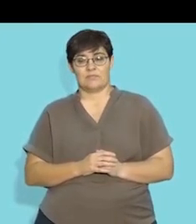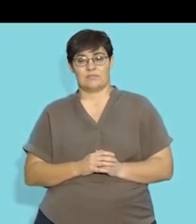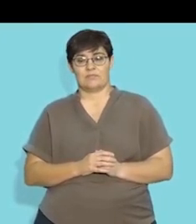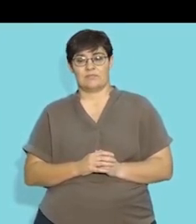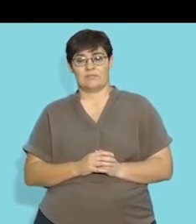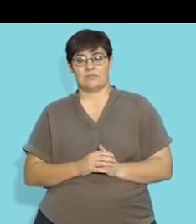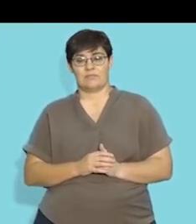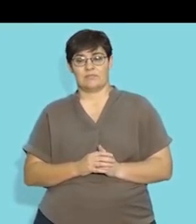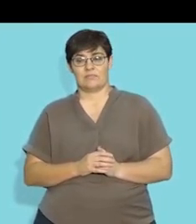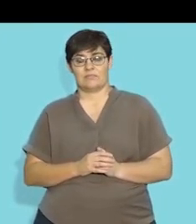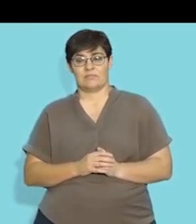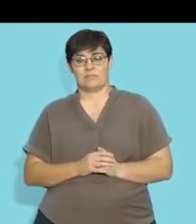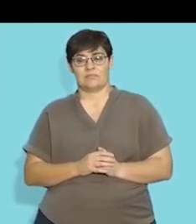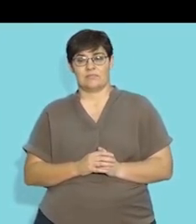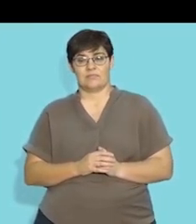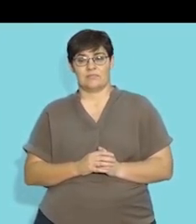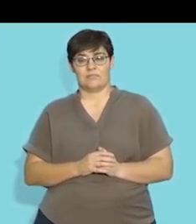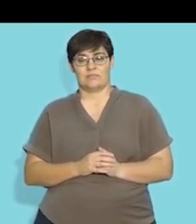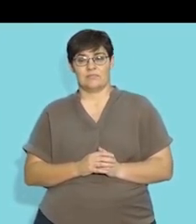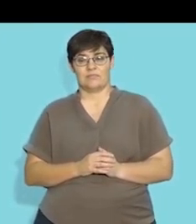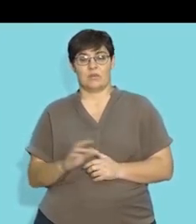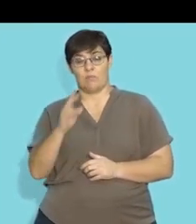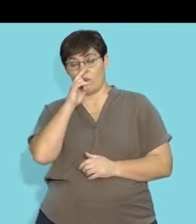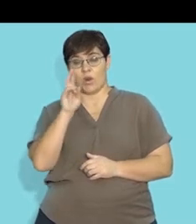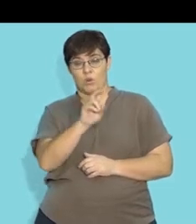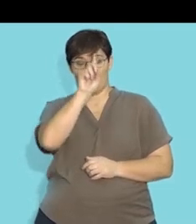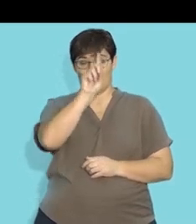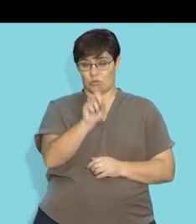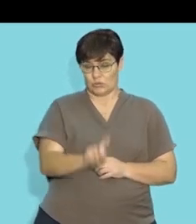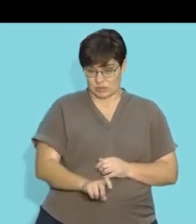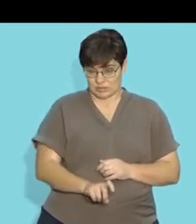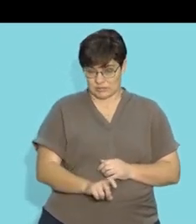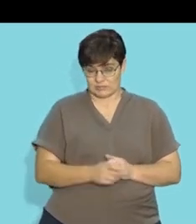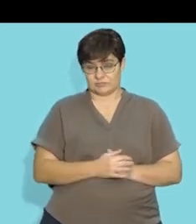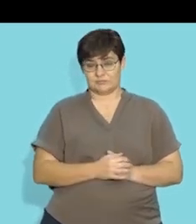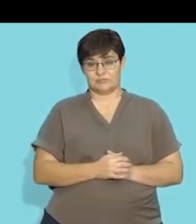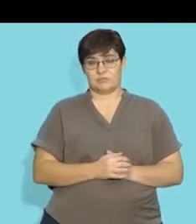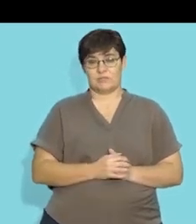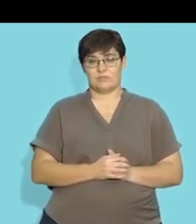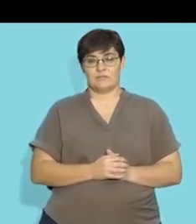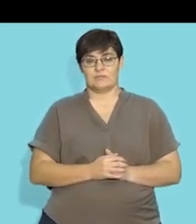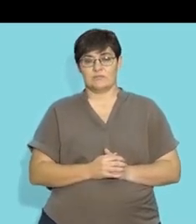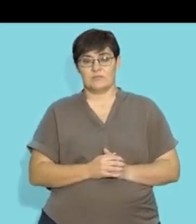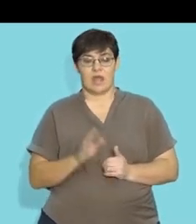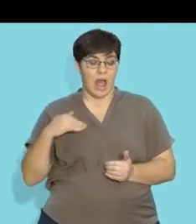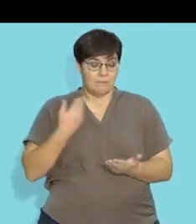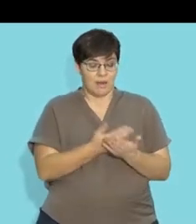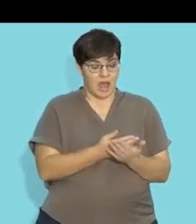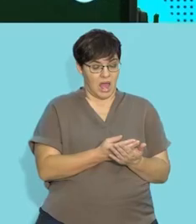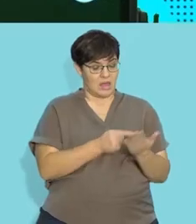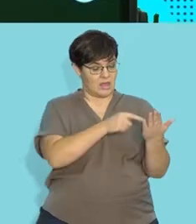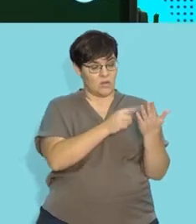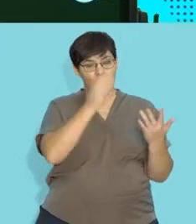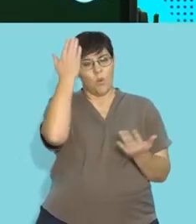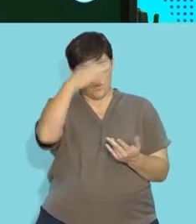So, what we said, we're going to look at questions, okay? Application, because we know what is correlation,